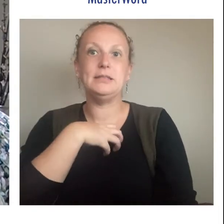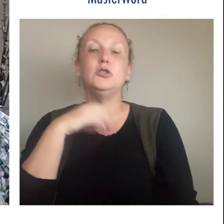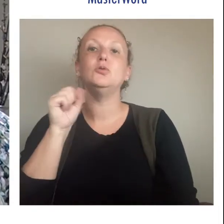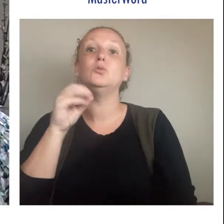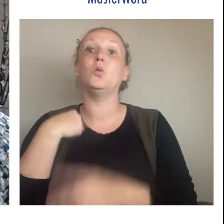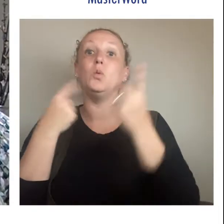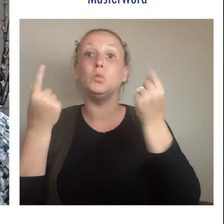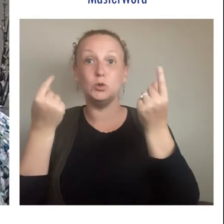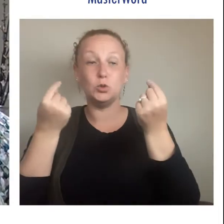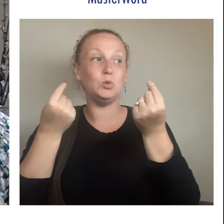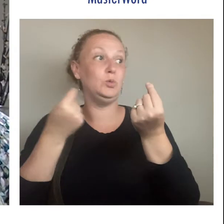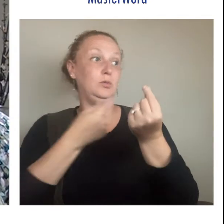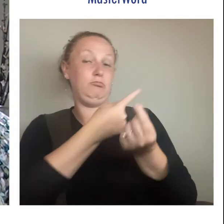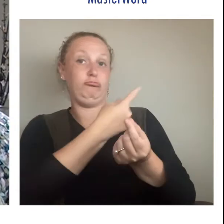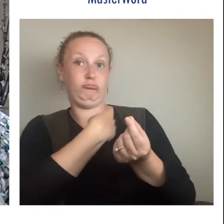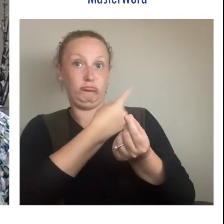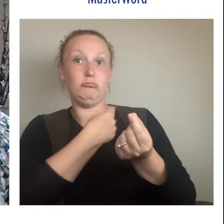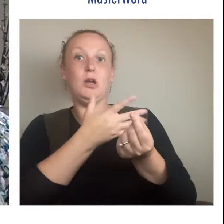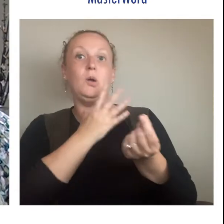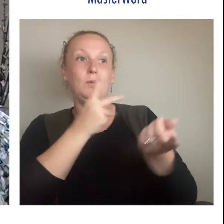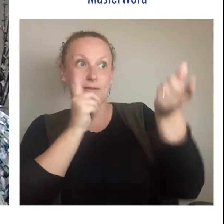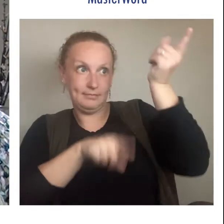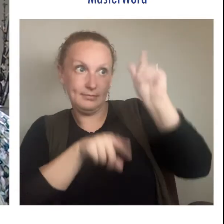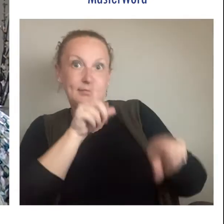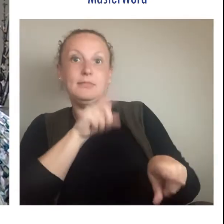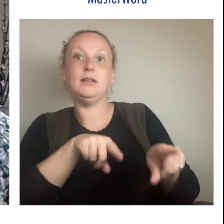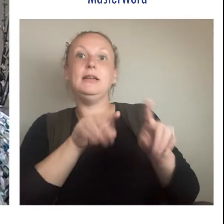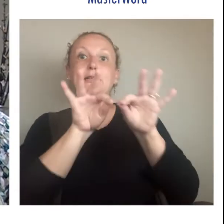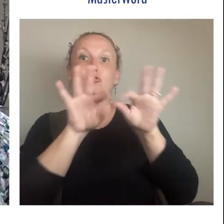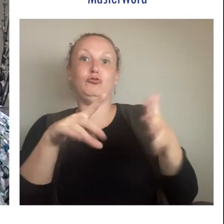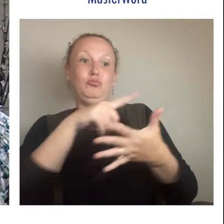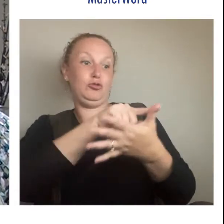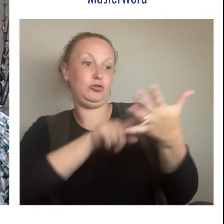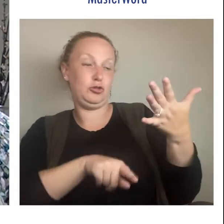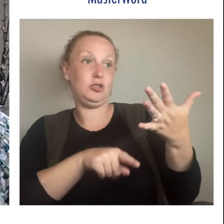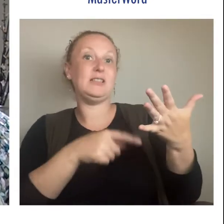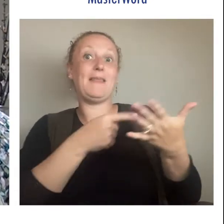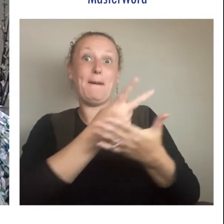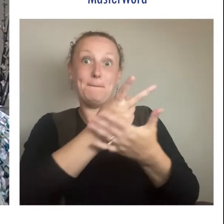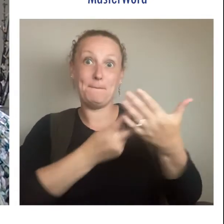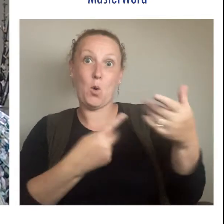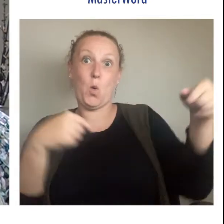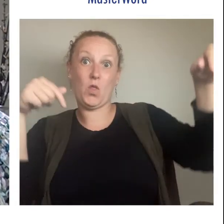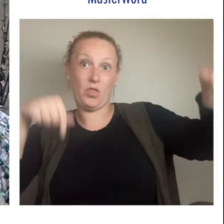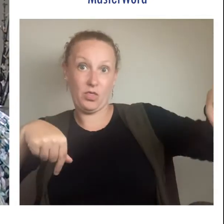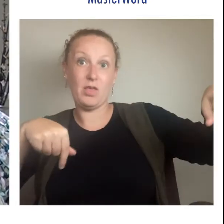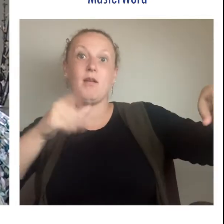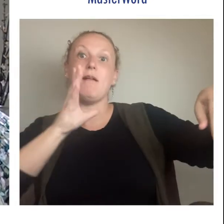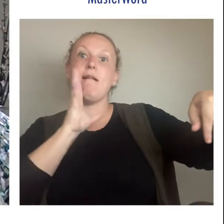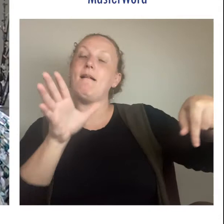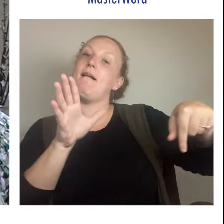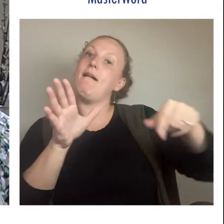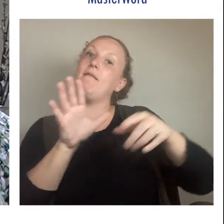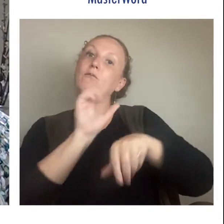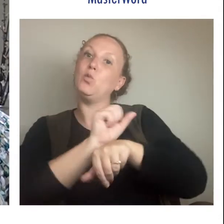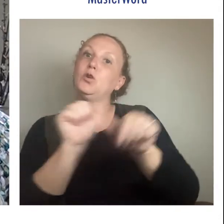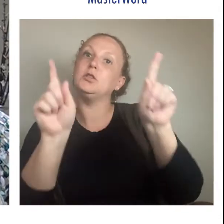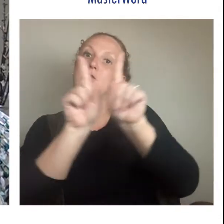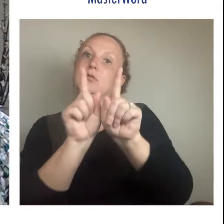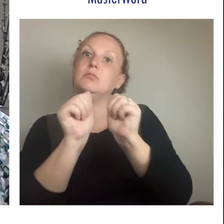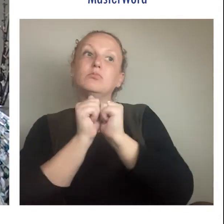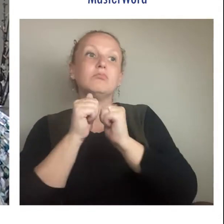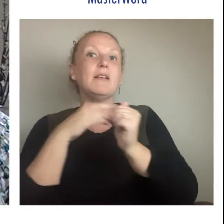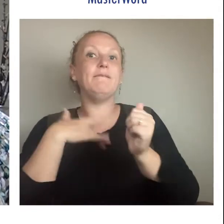done is come up with lists of interpreters that we've worked with in the past on both sides, and that's the pool